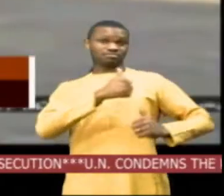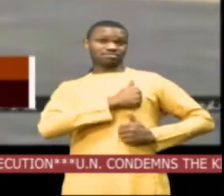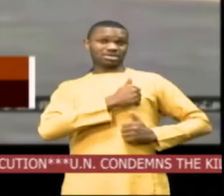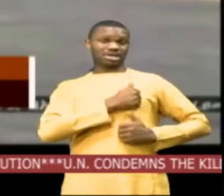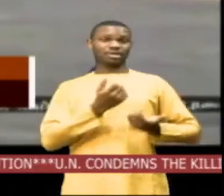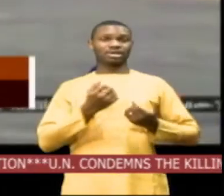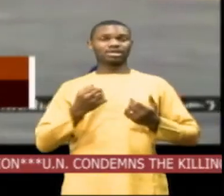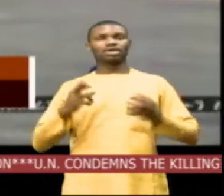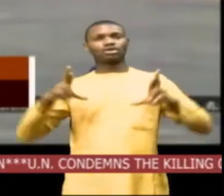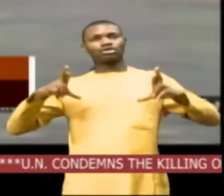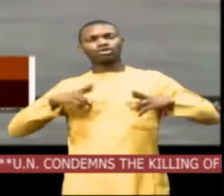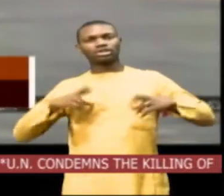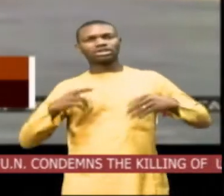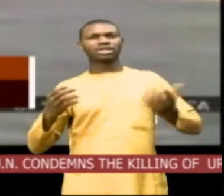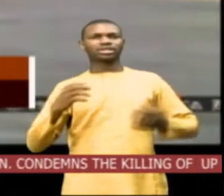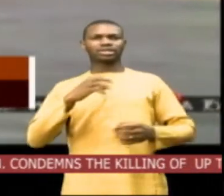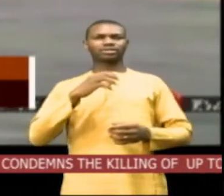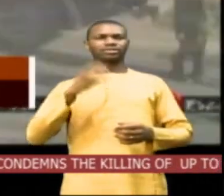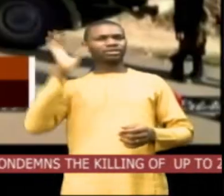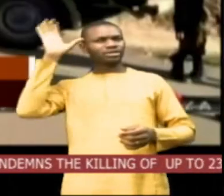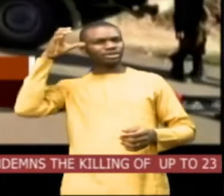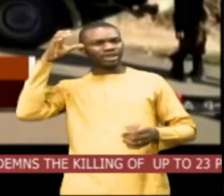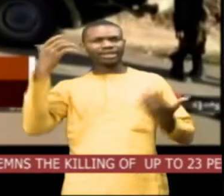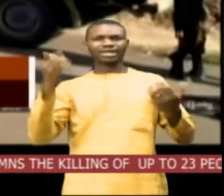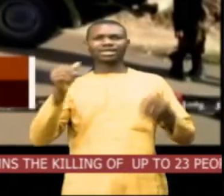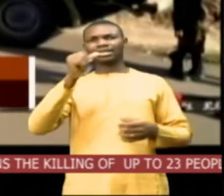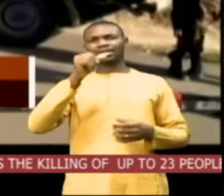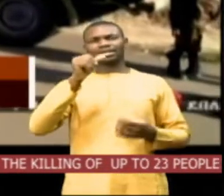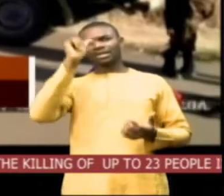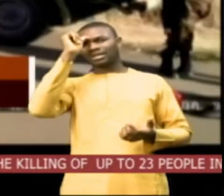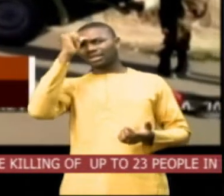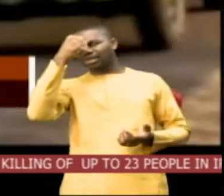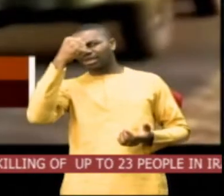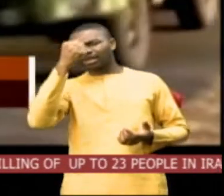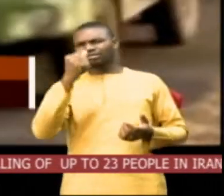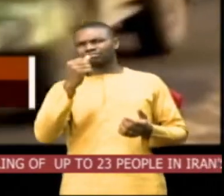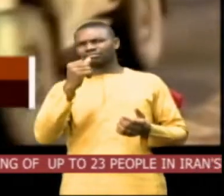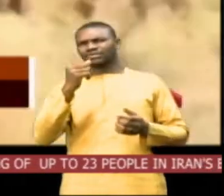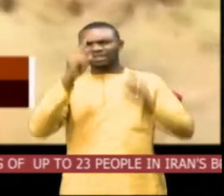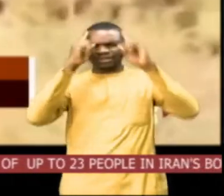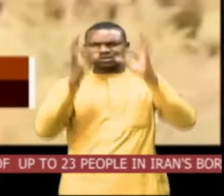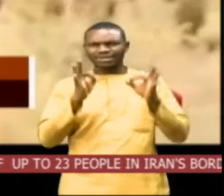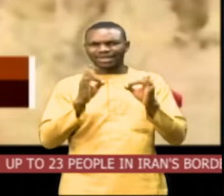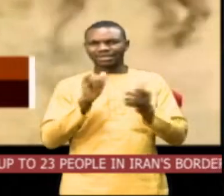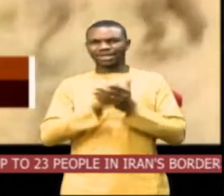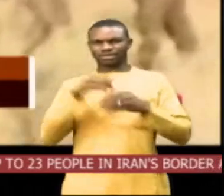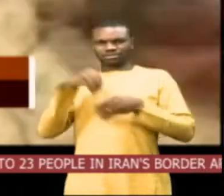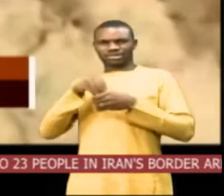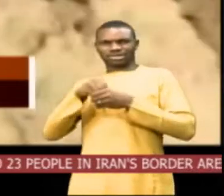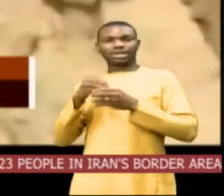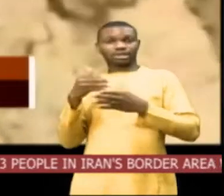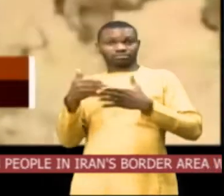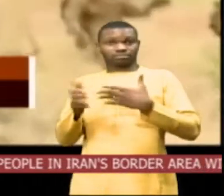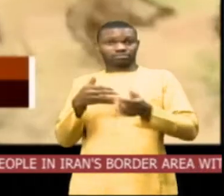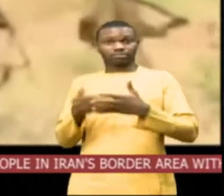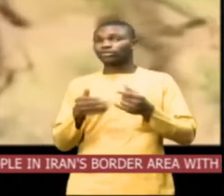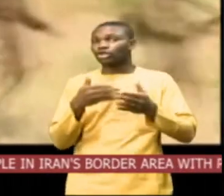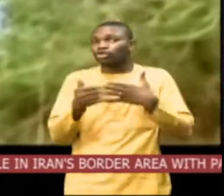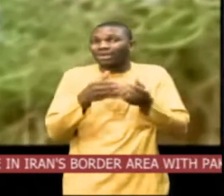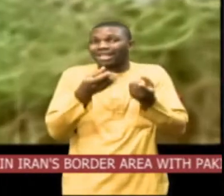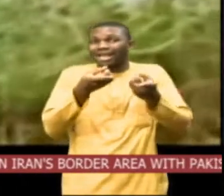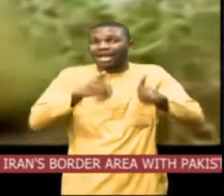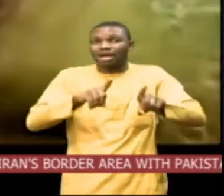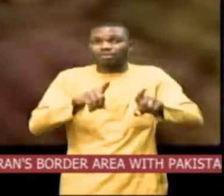and India concluded it was an internal matter. Reports say 3 African nations on the council supported a